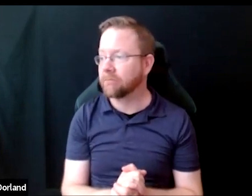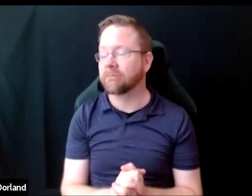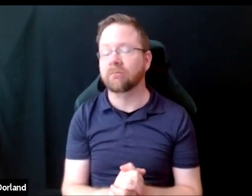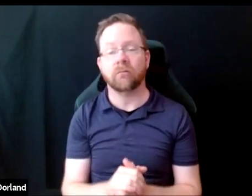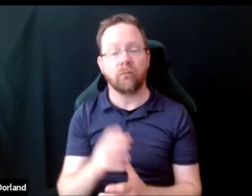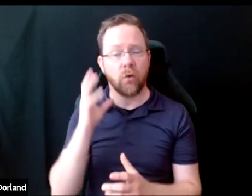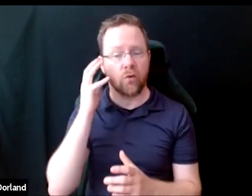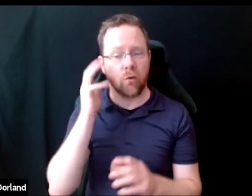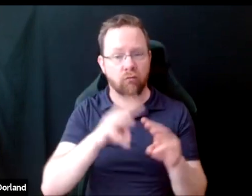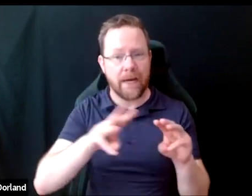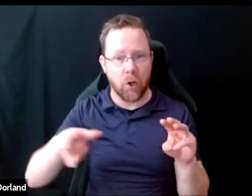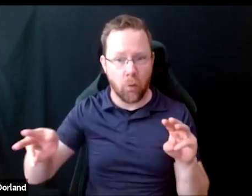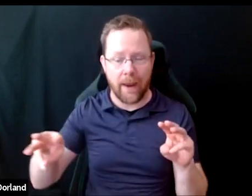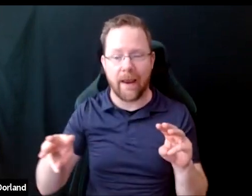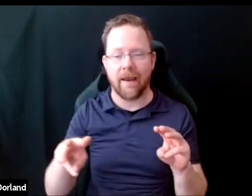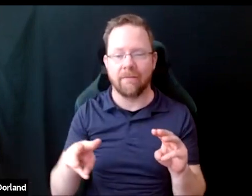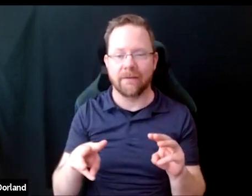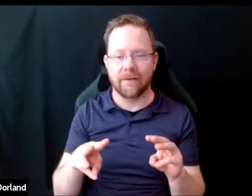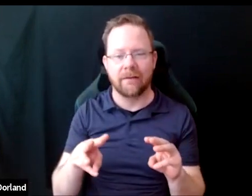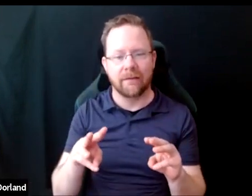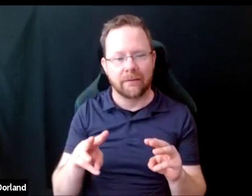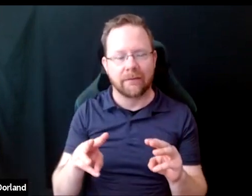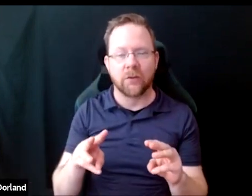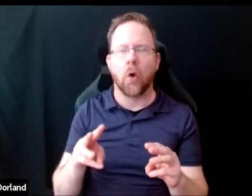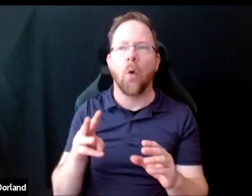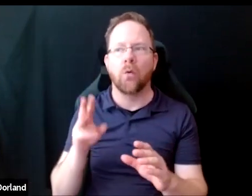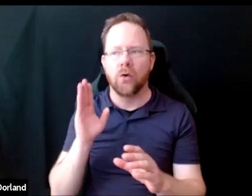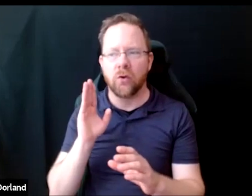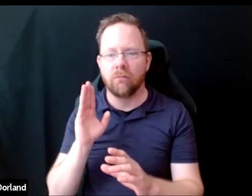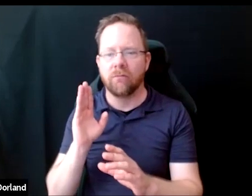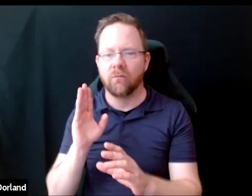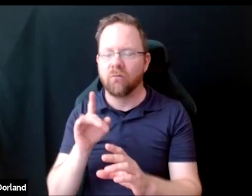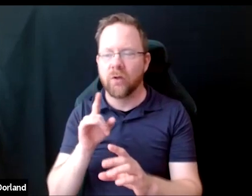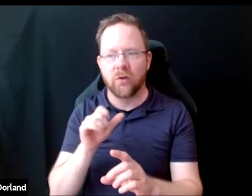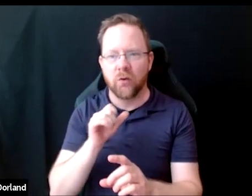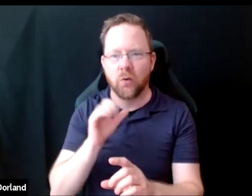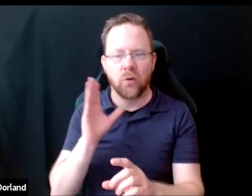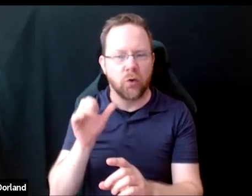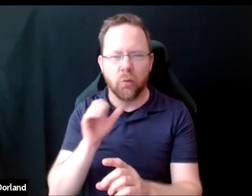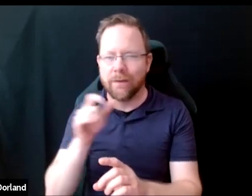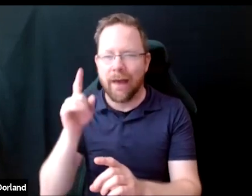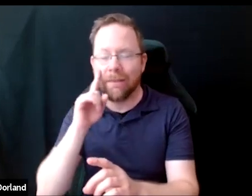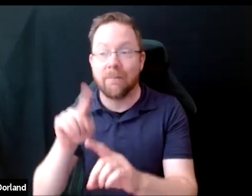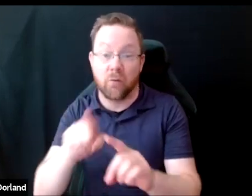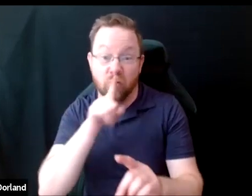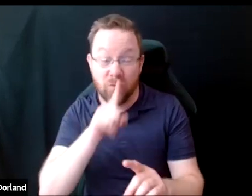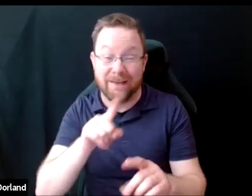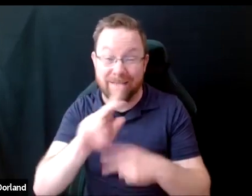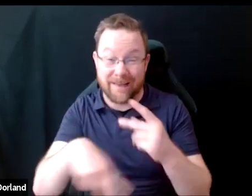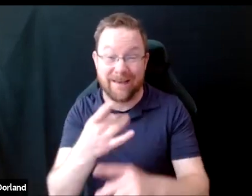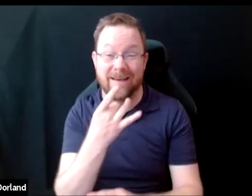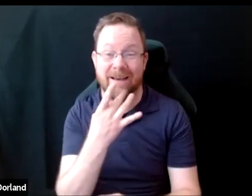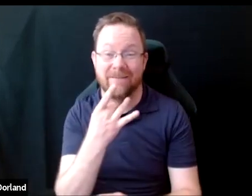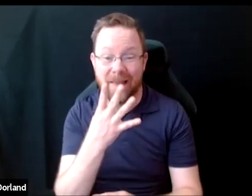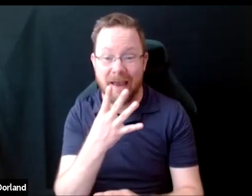Radio waves are actually somewhat counterintuitively a form of light. They're simply a form of light that